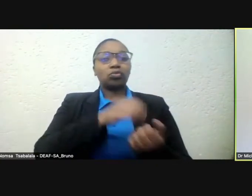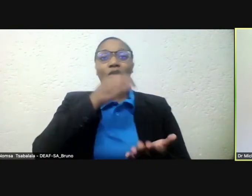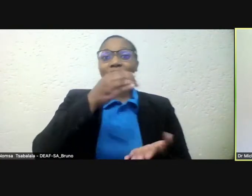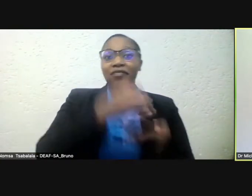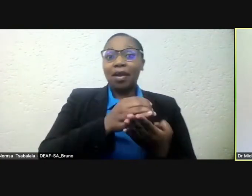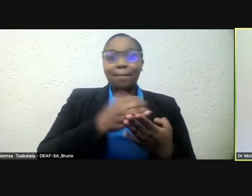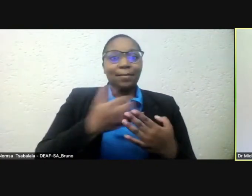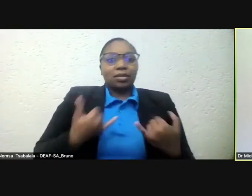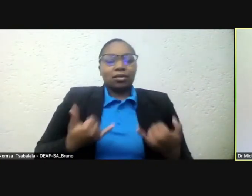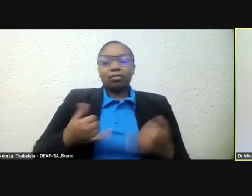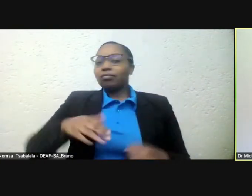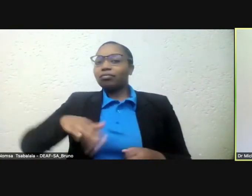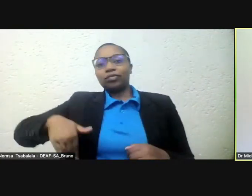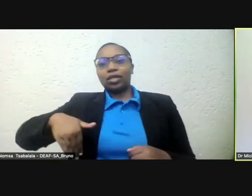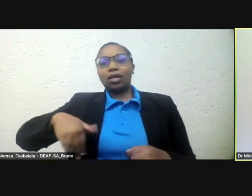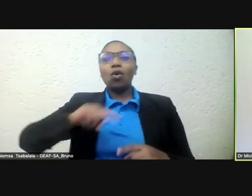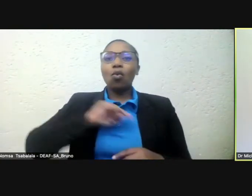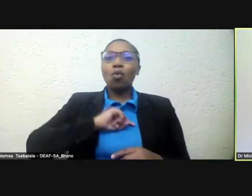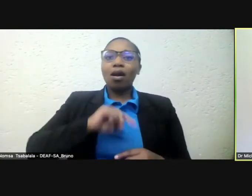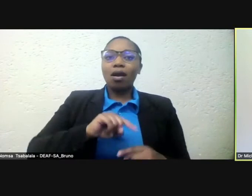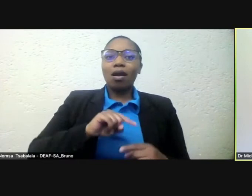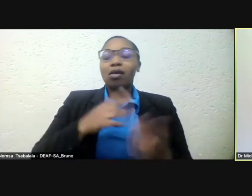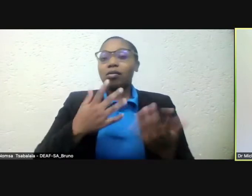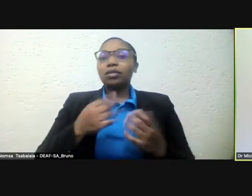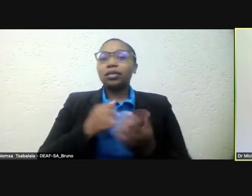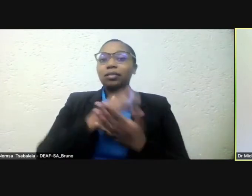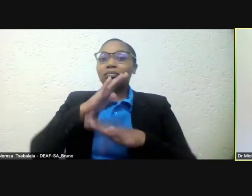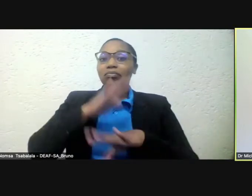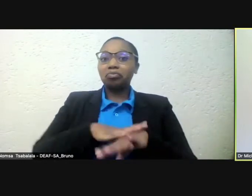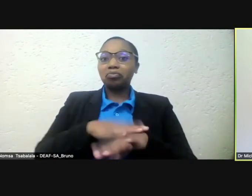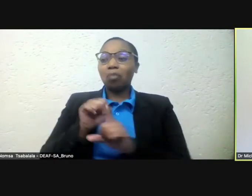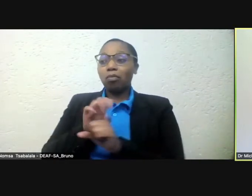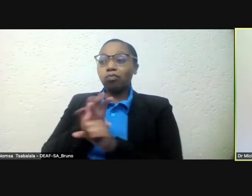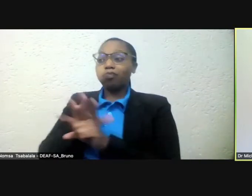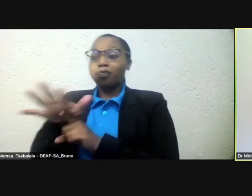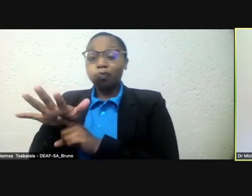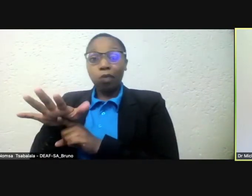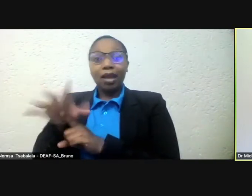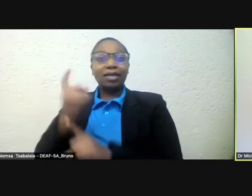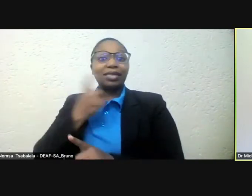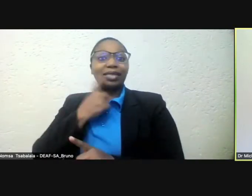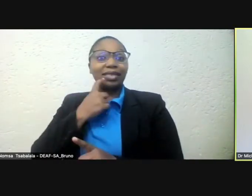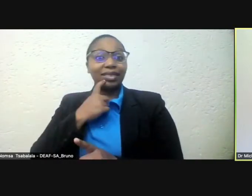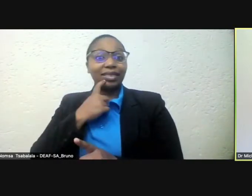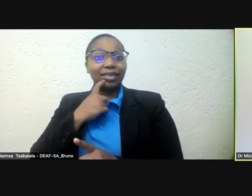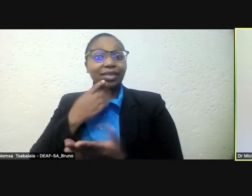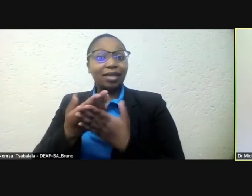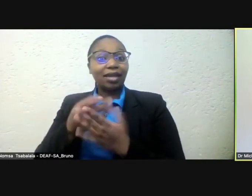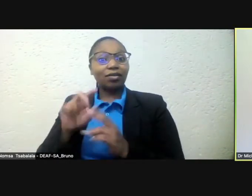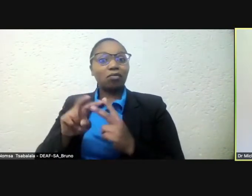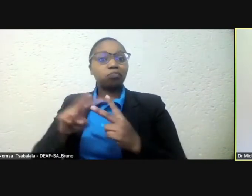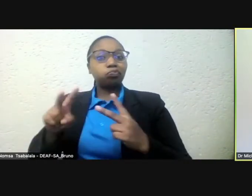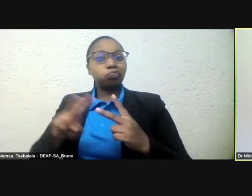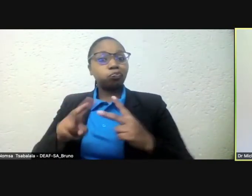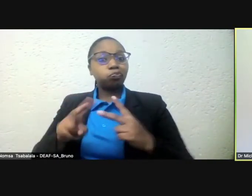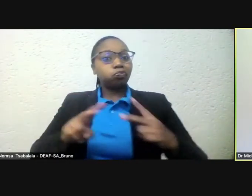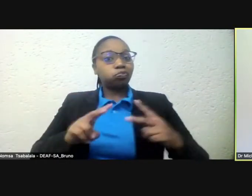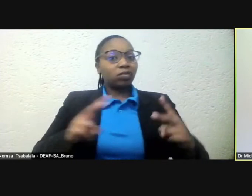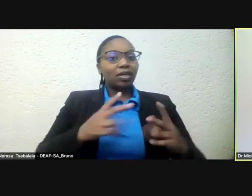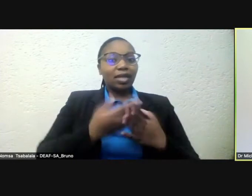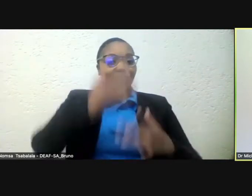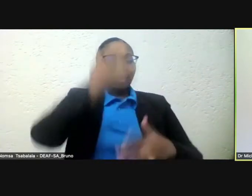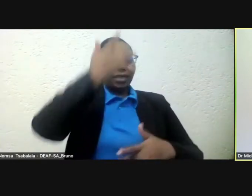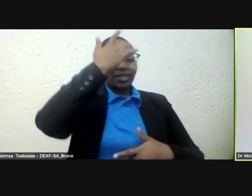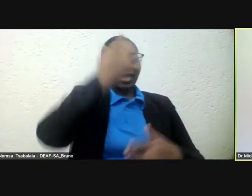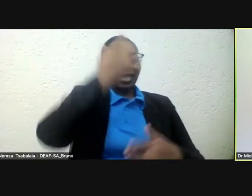escape, because you could have a very transmissible variant that could cause mild disease or vice versa. So I